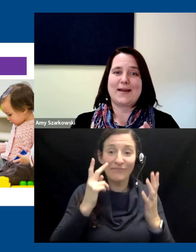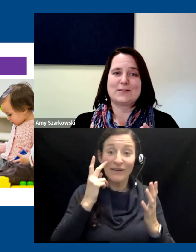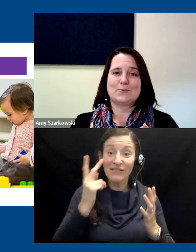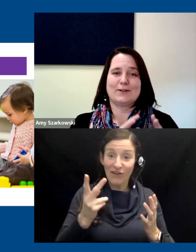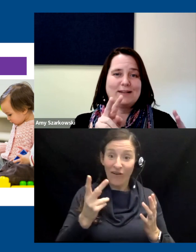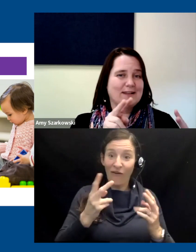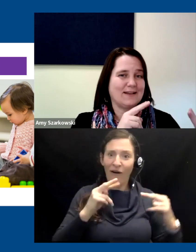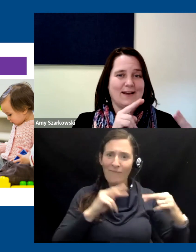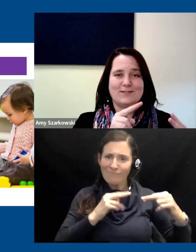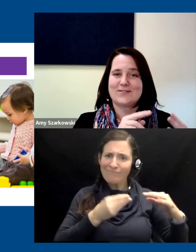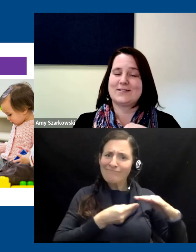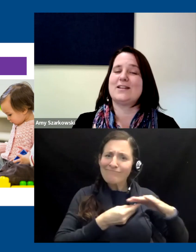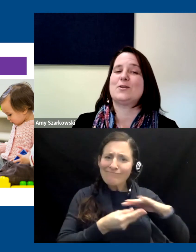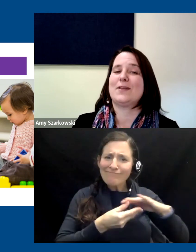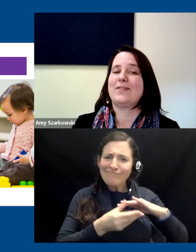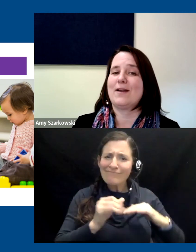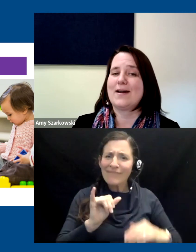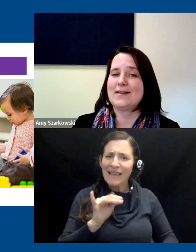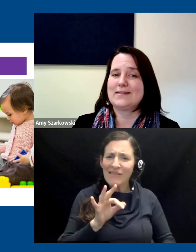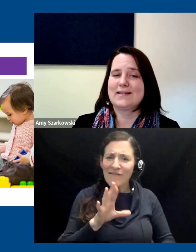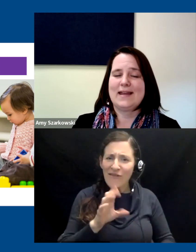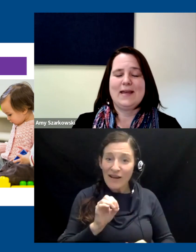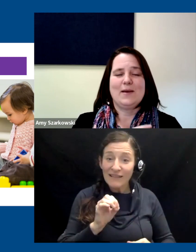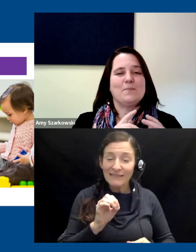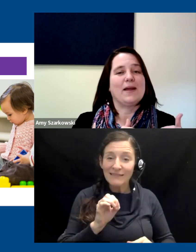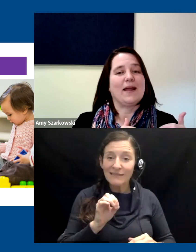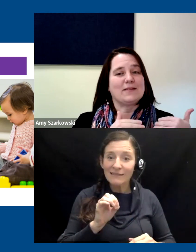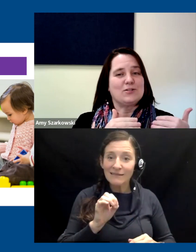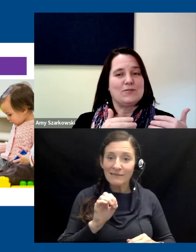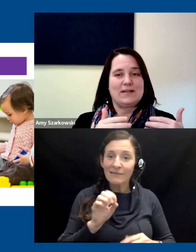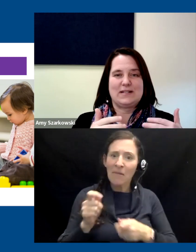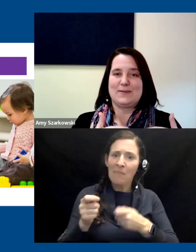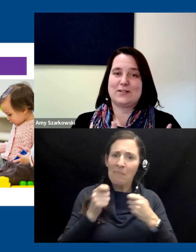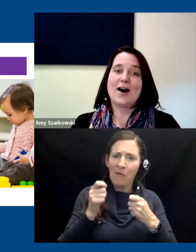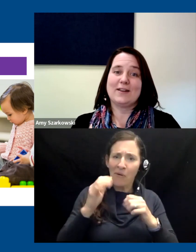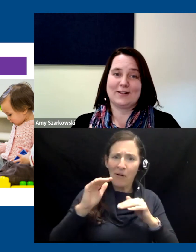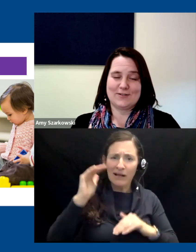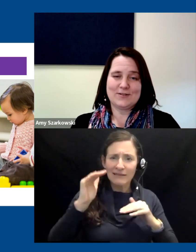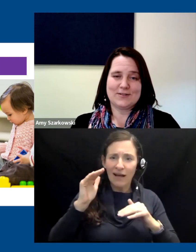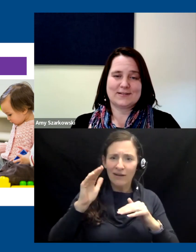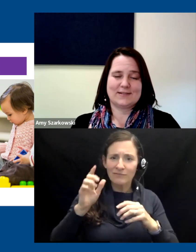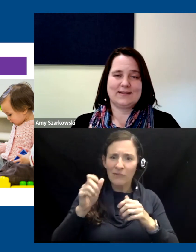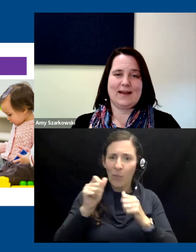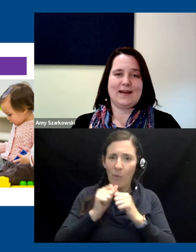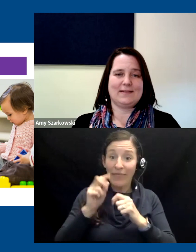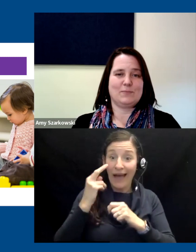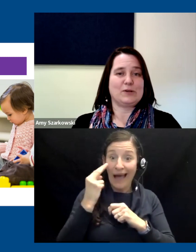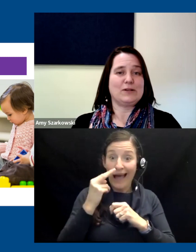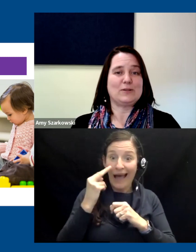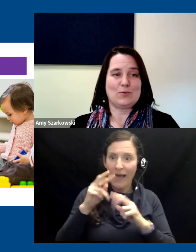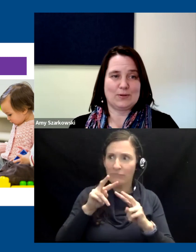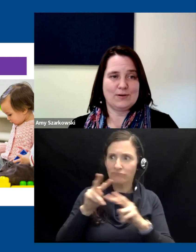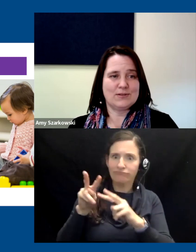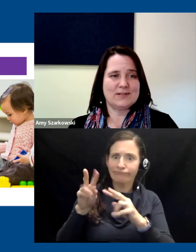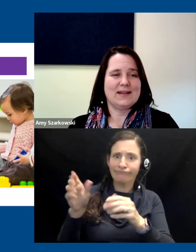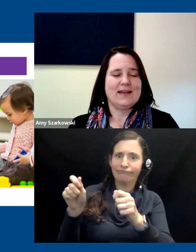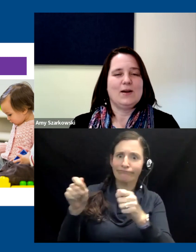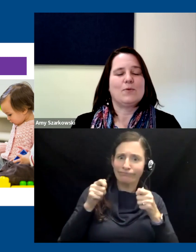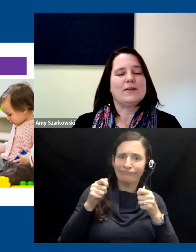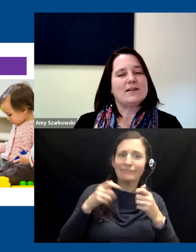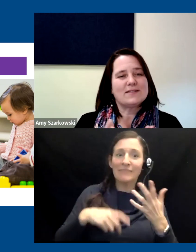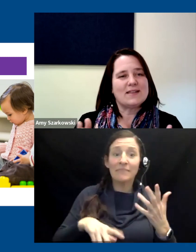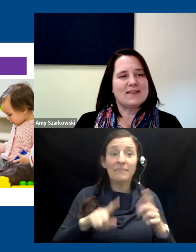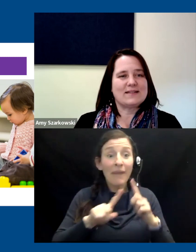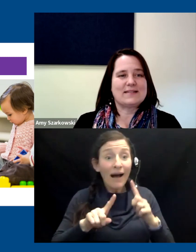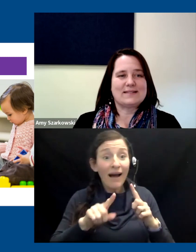pragmatic demands were getting adults' attention with their eyes. But as children get to be toddlers and preschoolers,